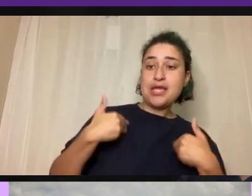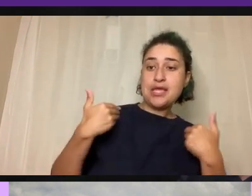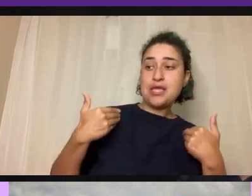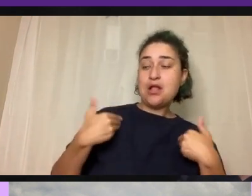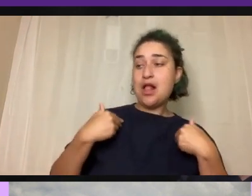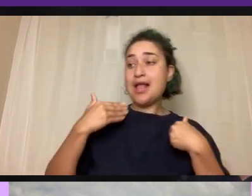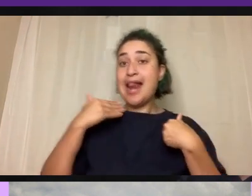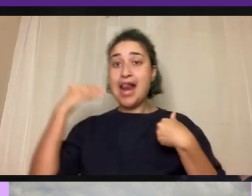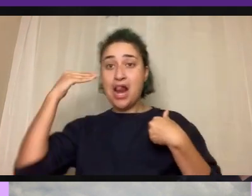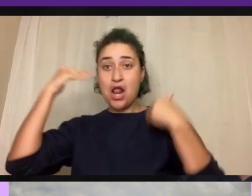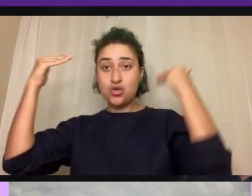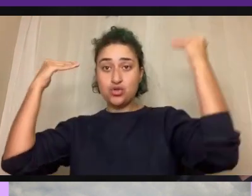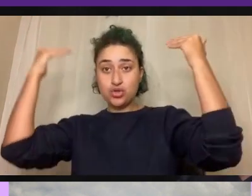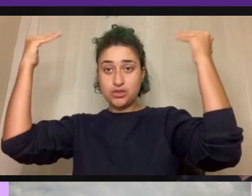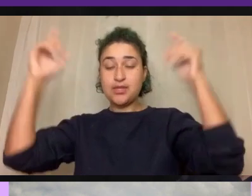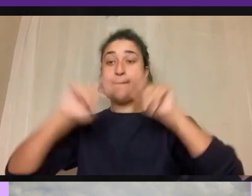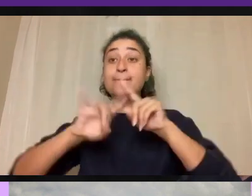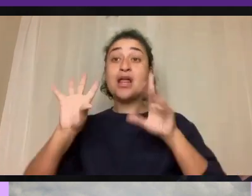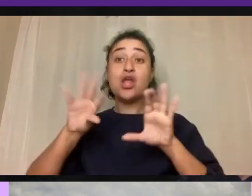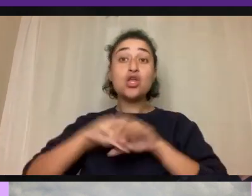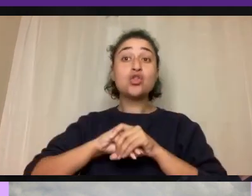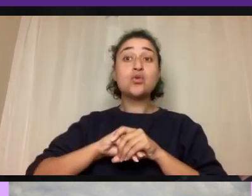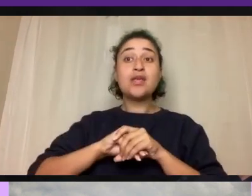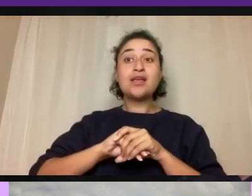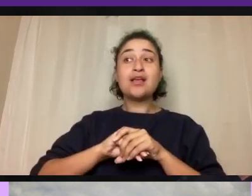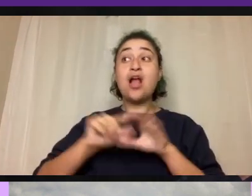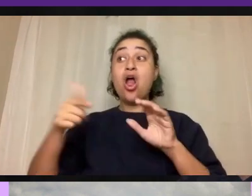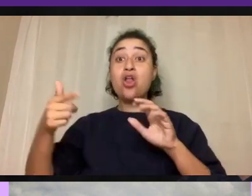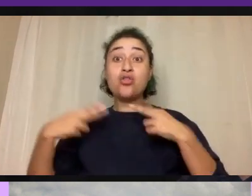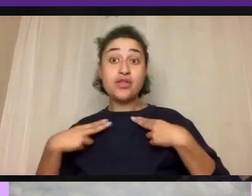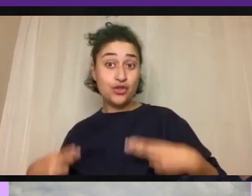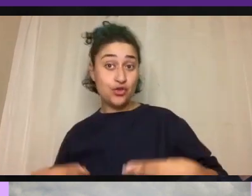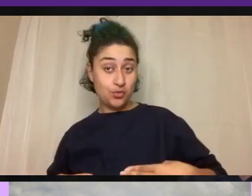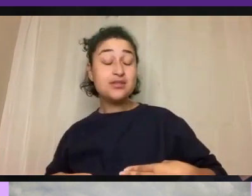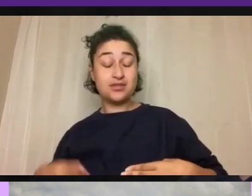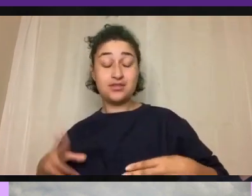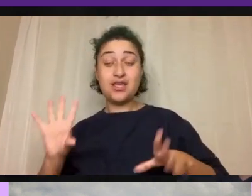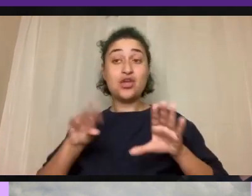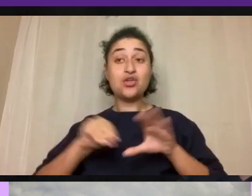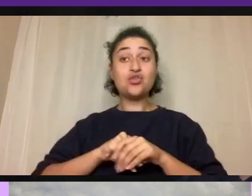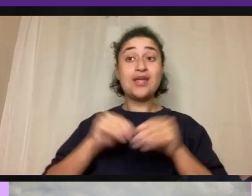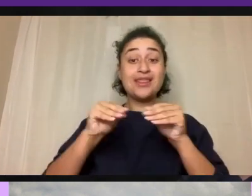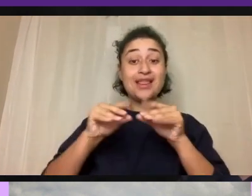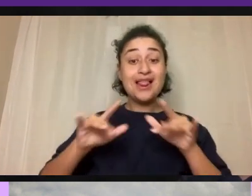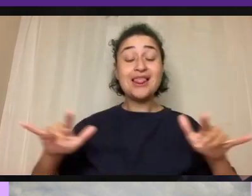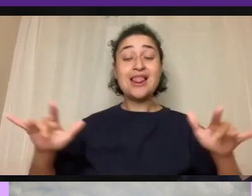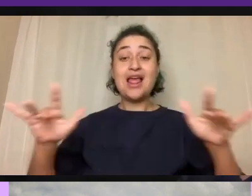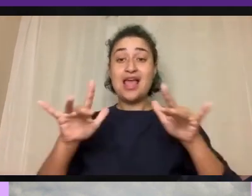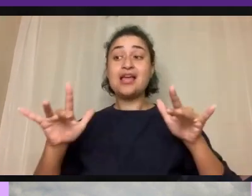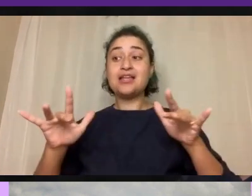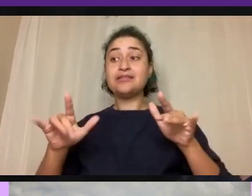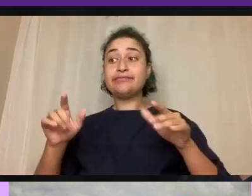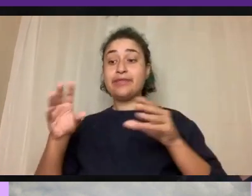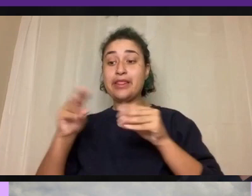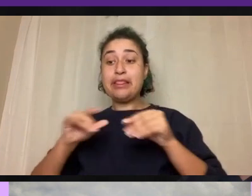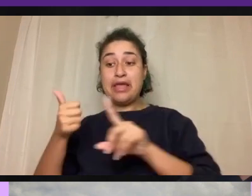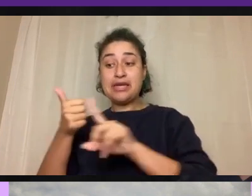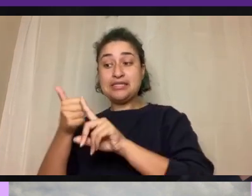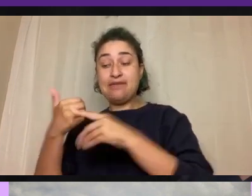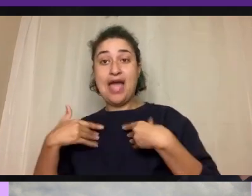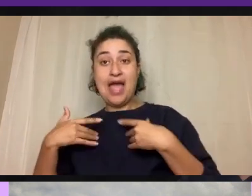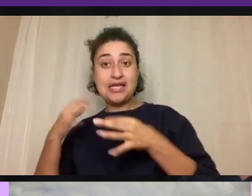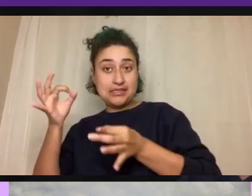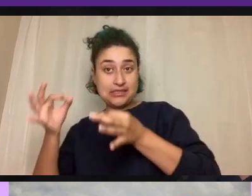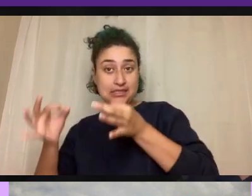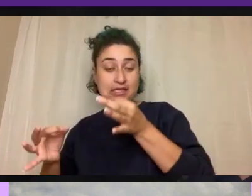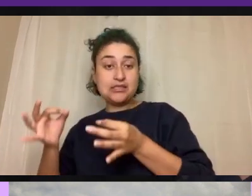including other than humans, right? Including the land with agency, including ways that we